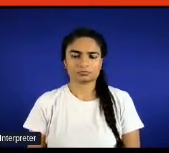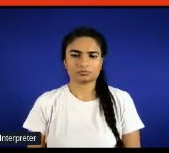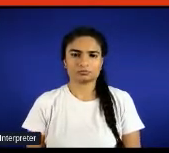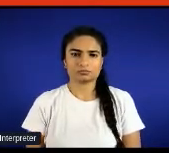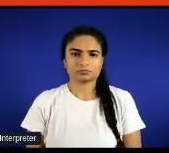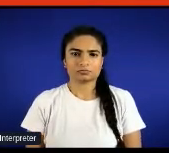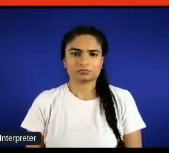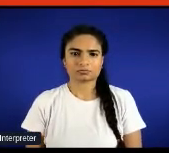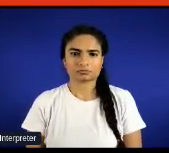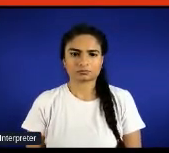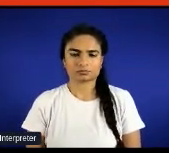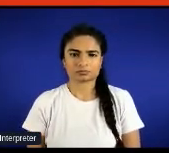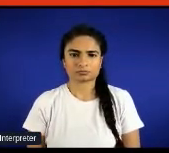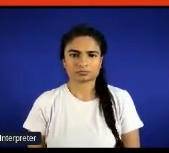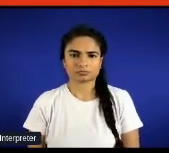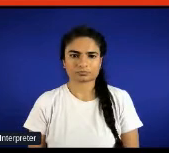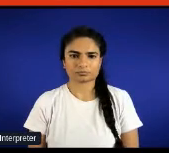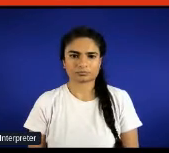Yeah.